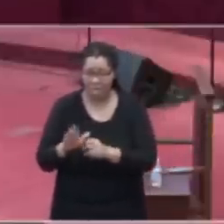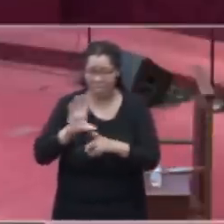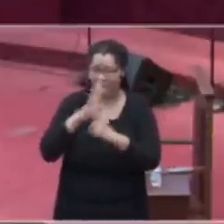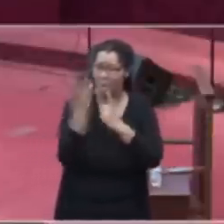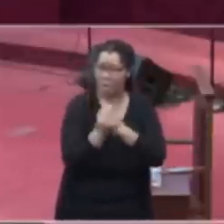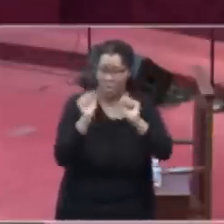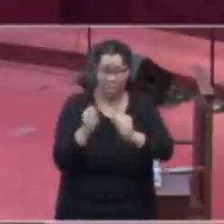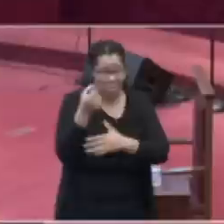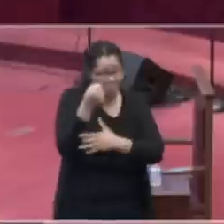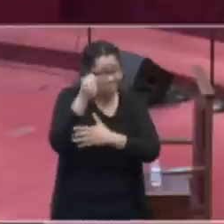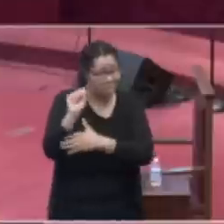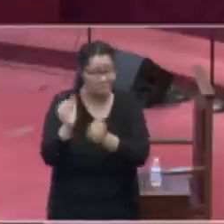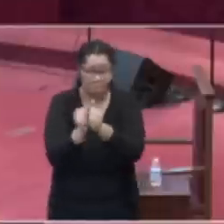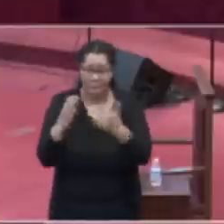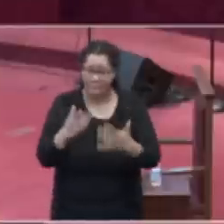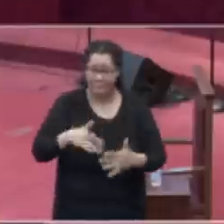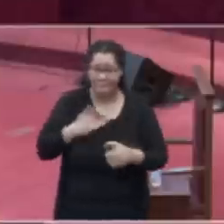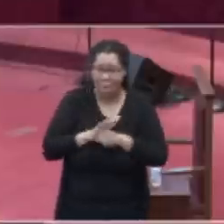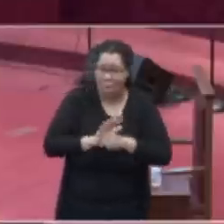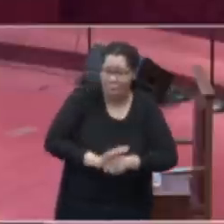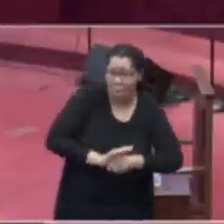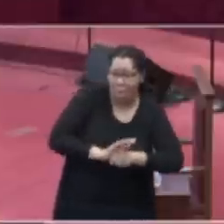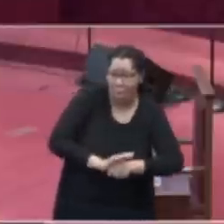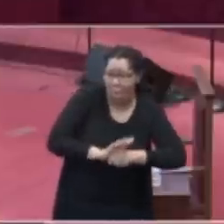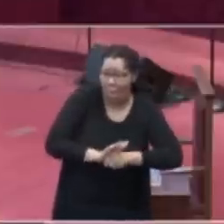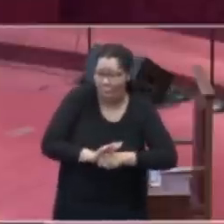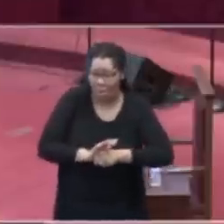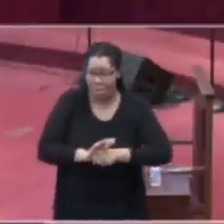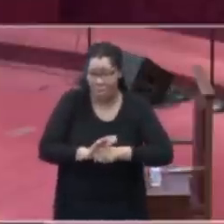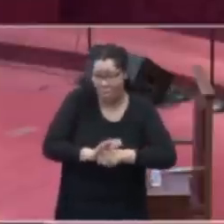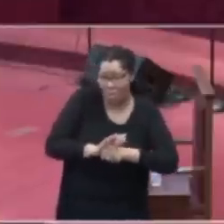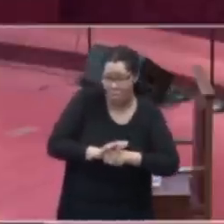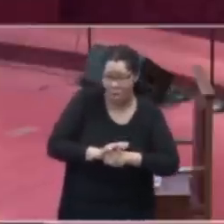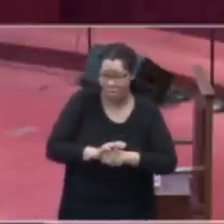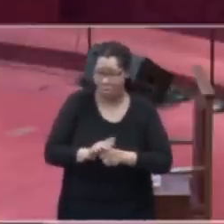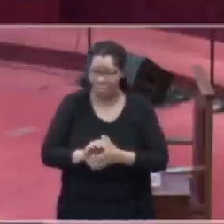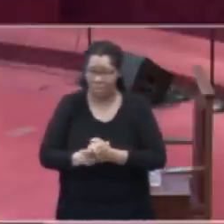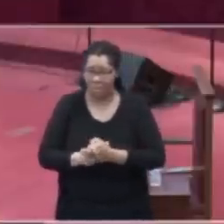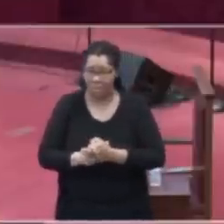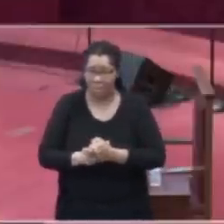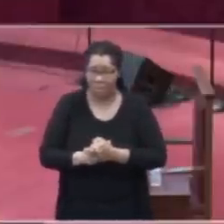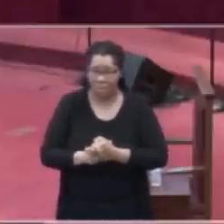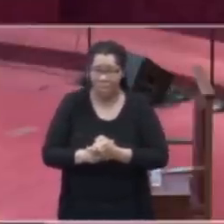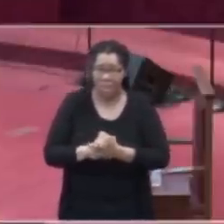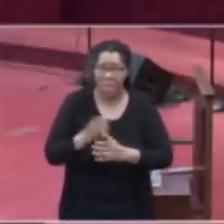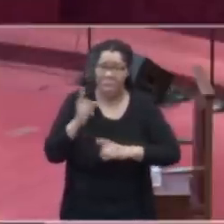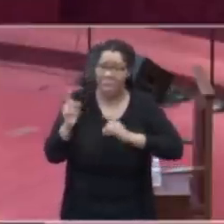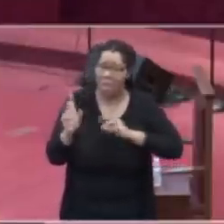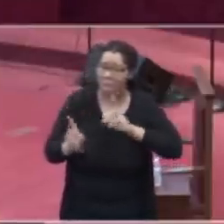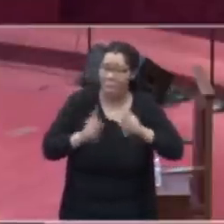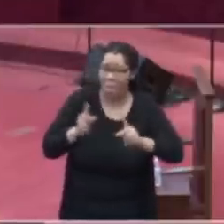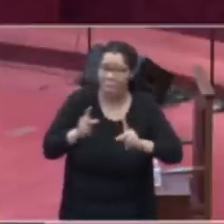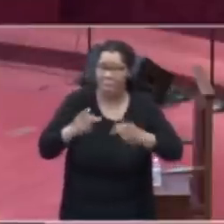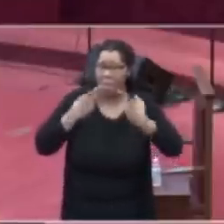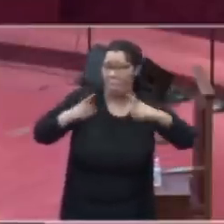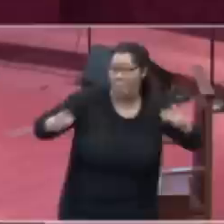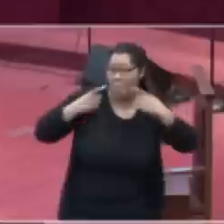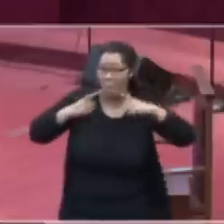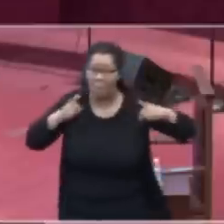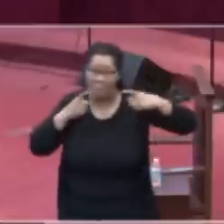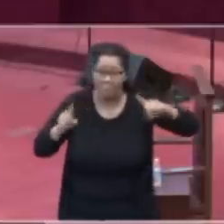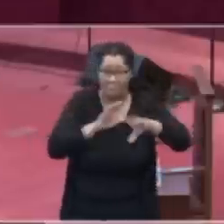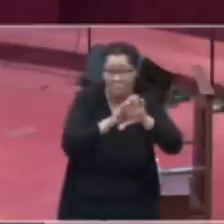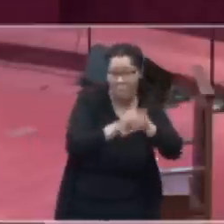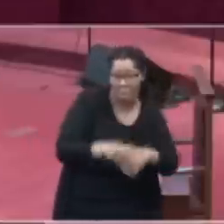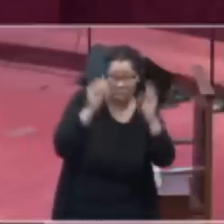culture and not feel pressed by the intimidating volume and certainty with which false teachers